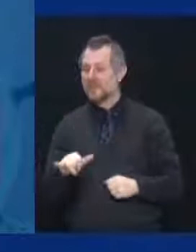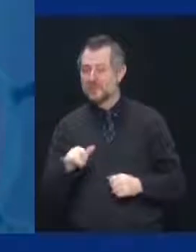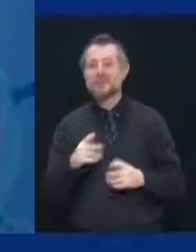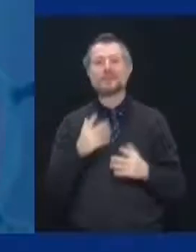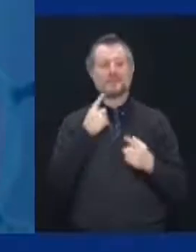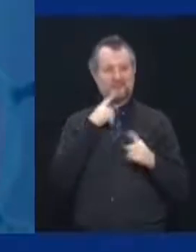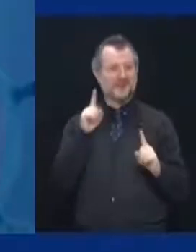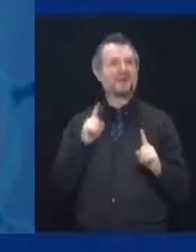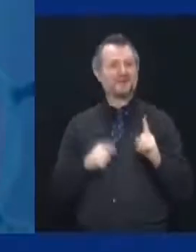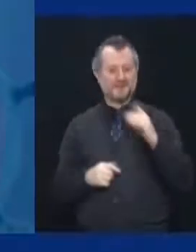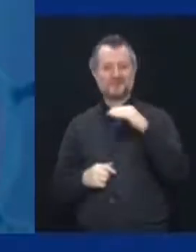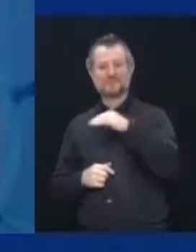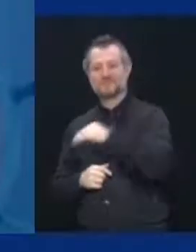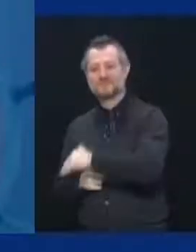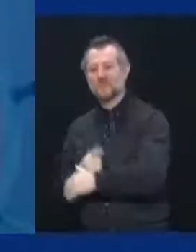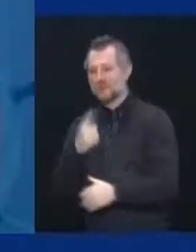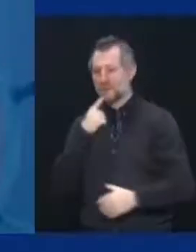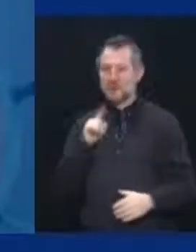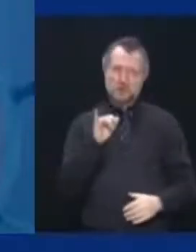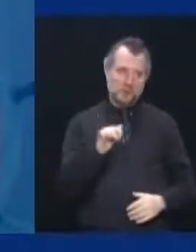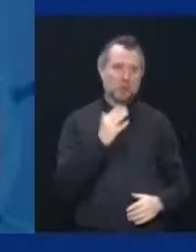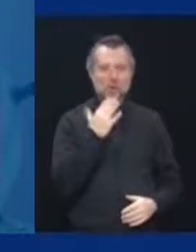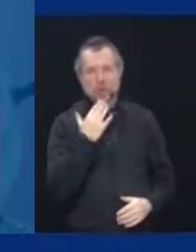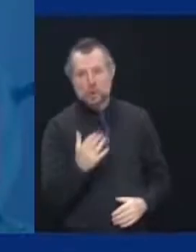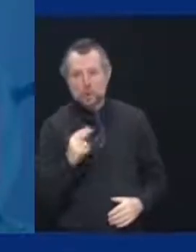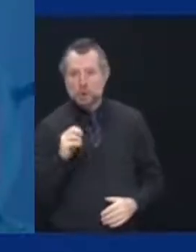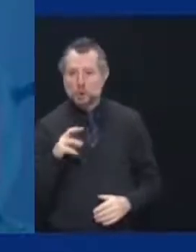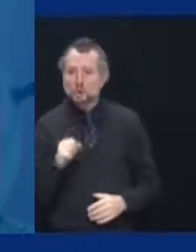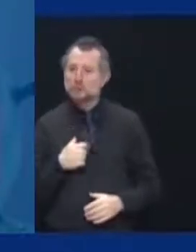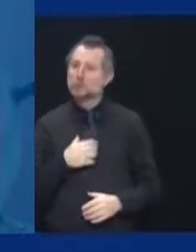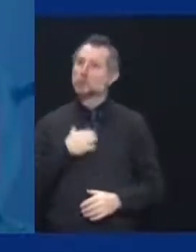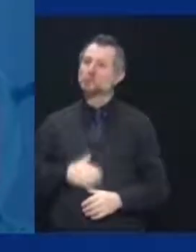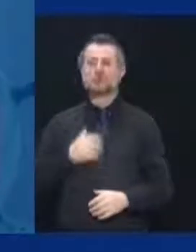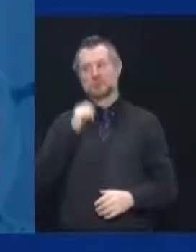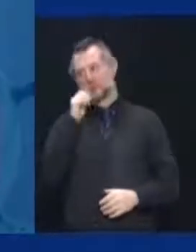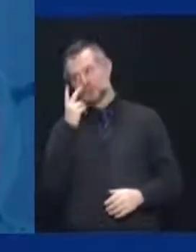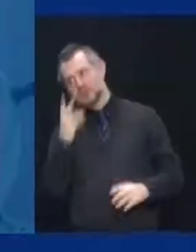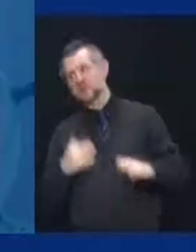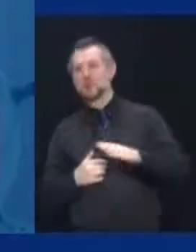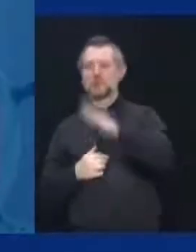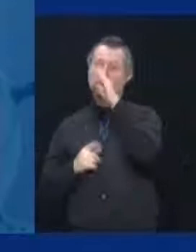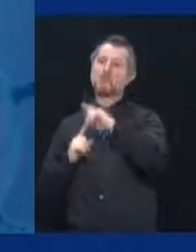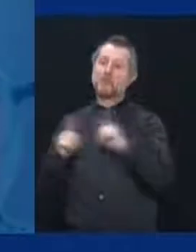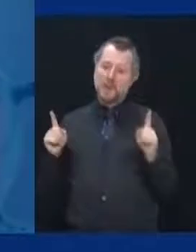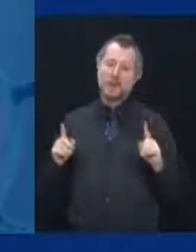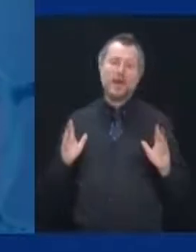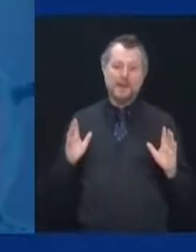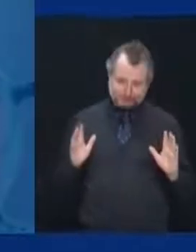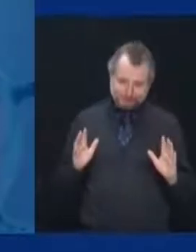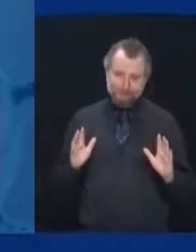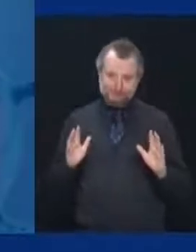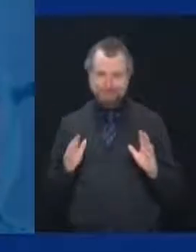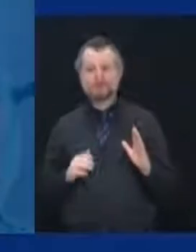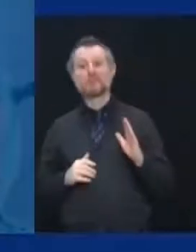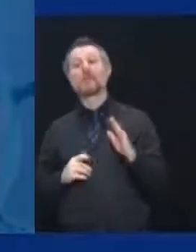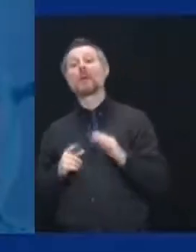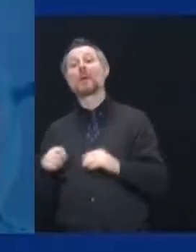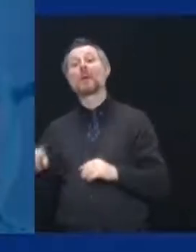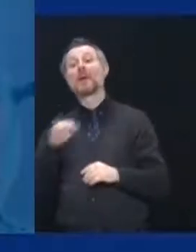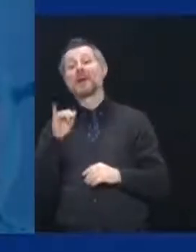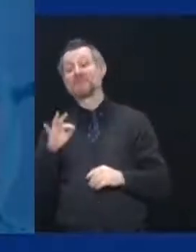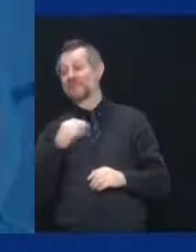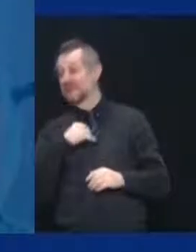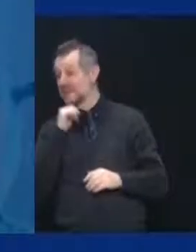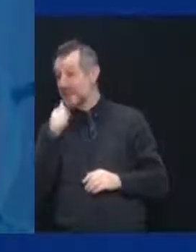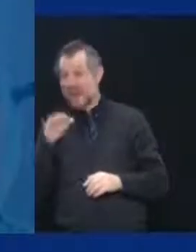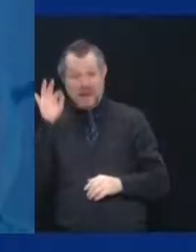And that is good news. We'd rather not have seen the increase, but I believe the increase would have been worse if we